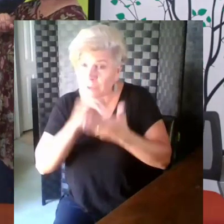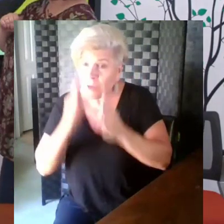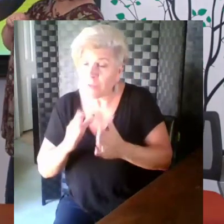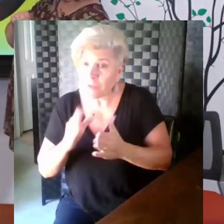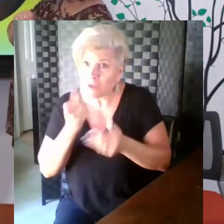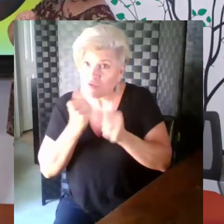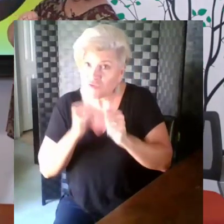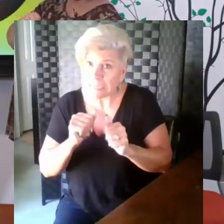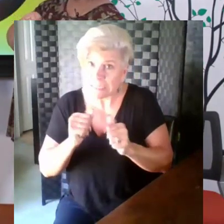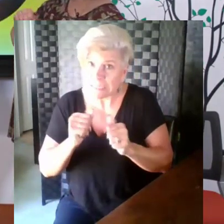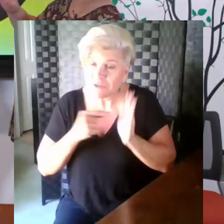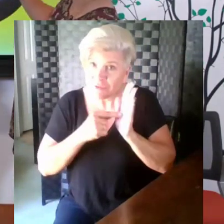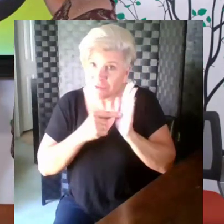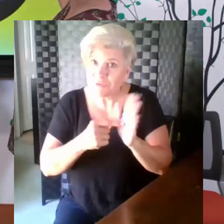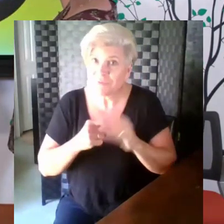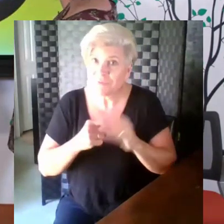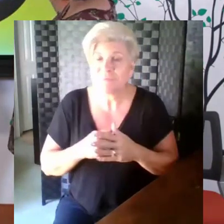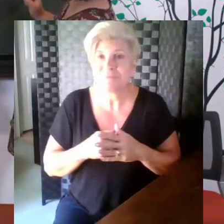is trying to convey.